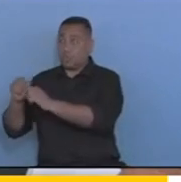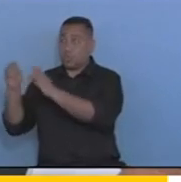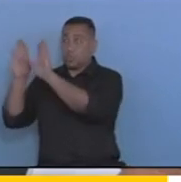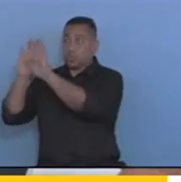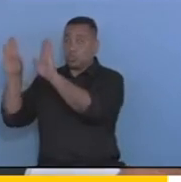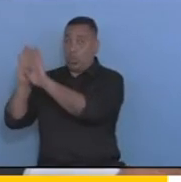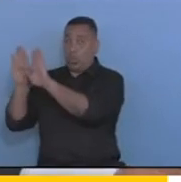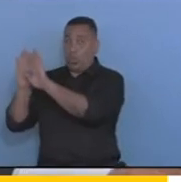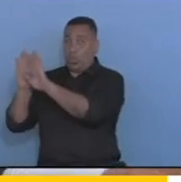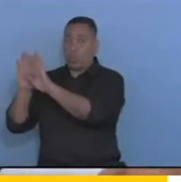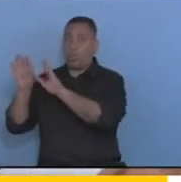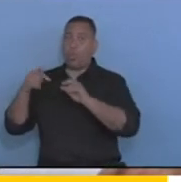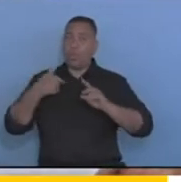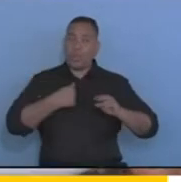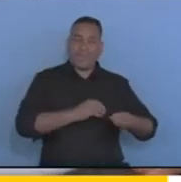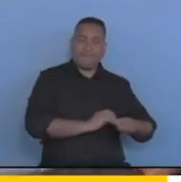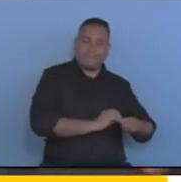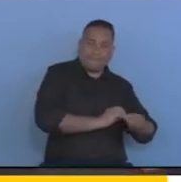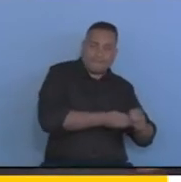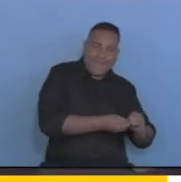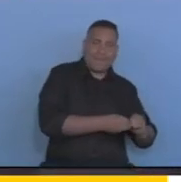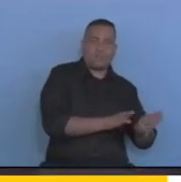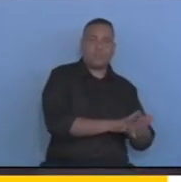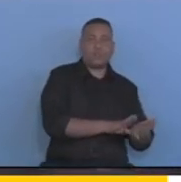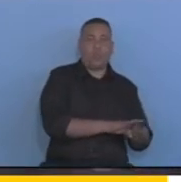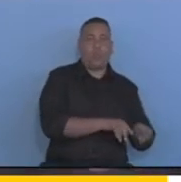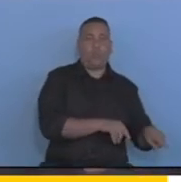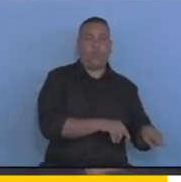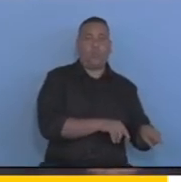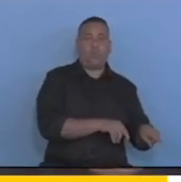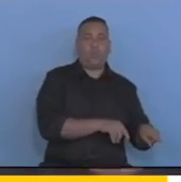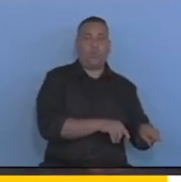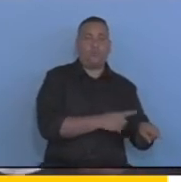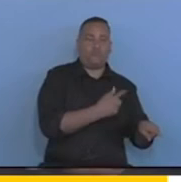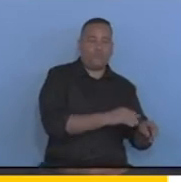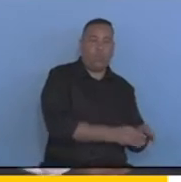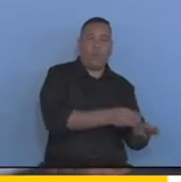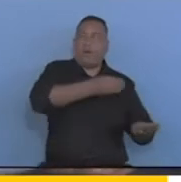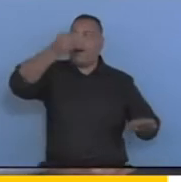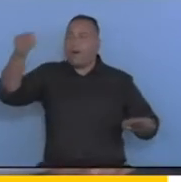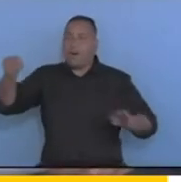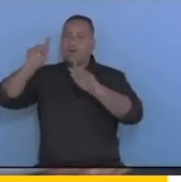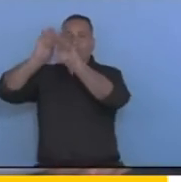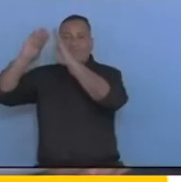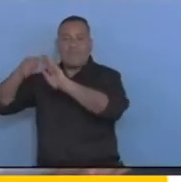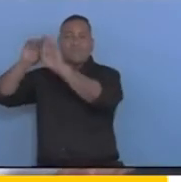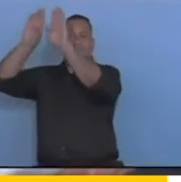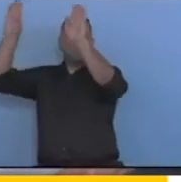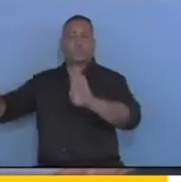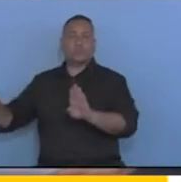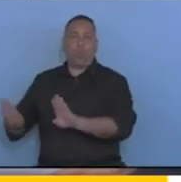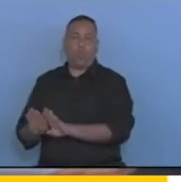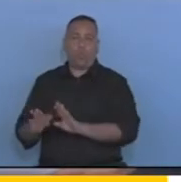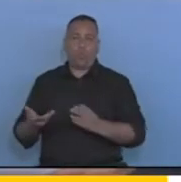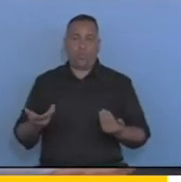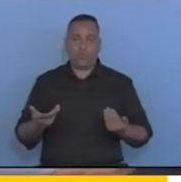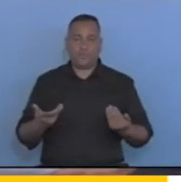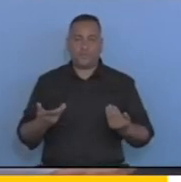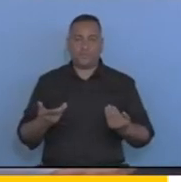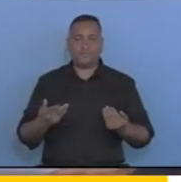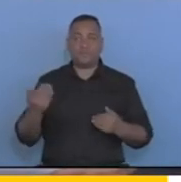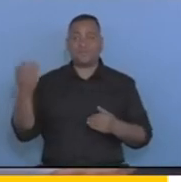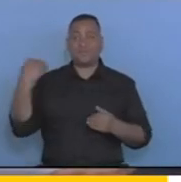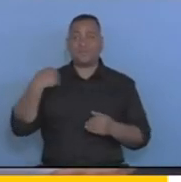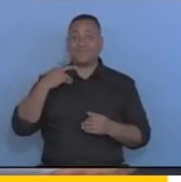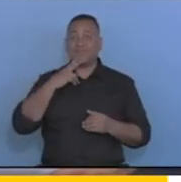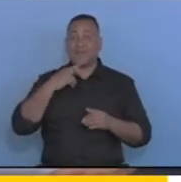make the door for them. There we go. I also want to latch on Friday, when our CEO spoke,